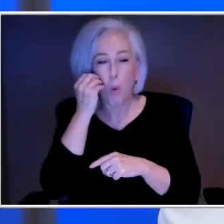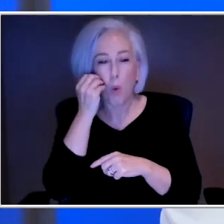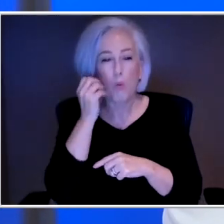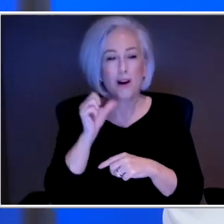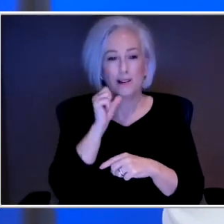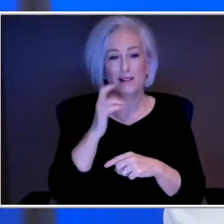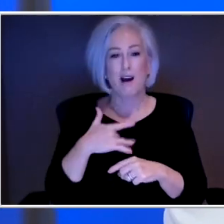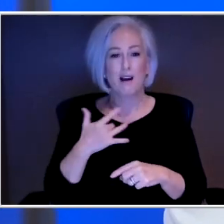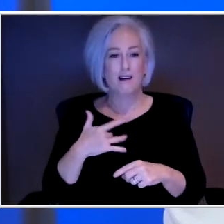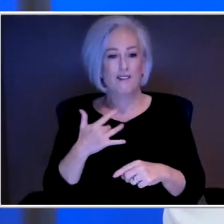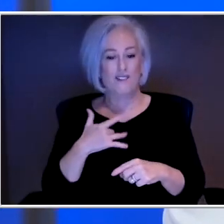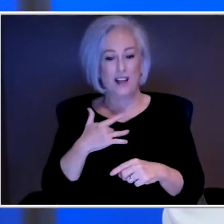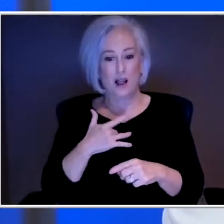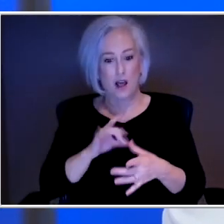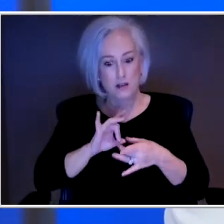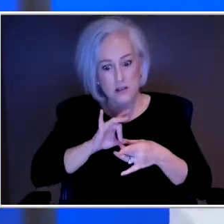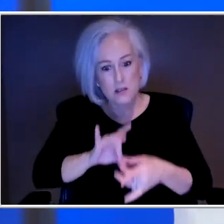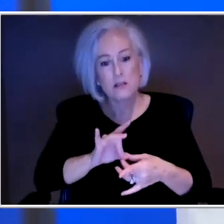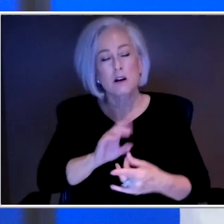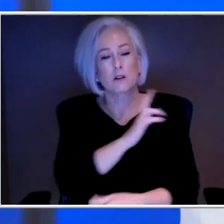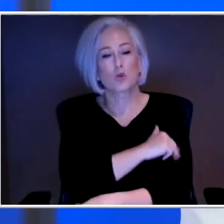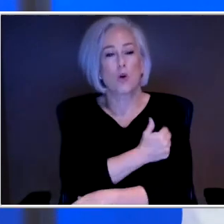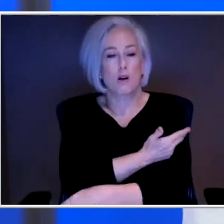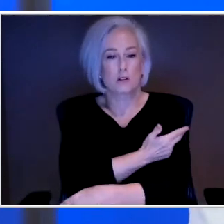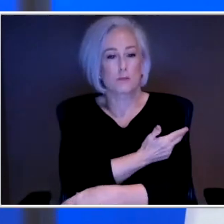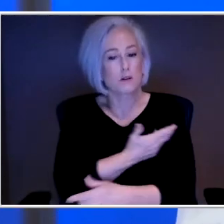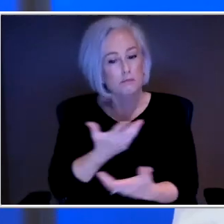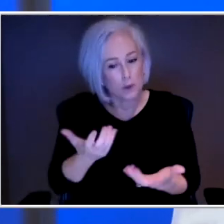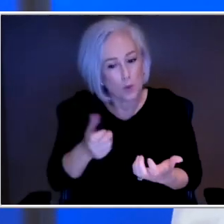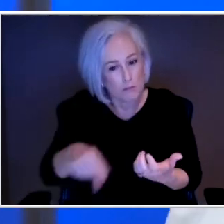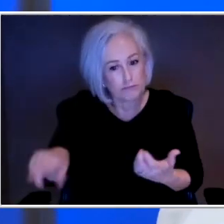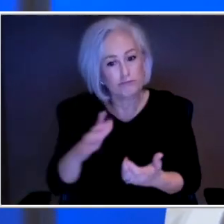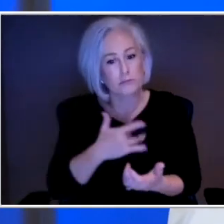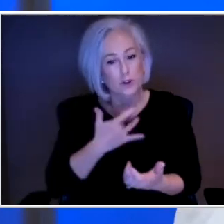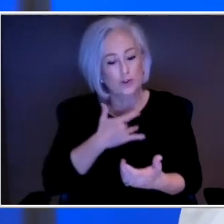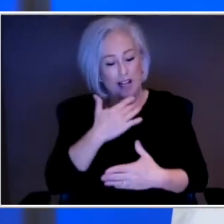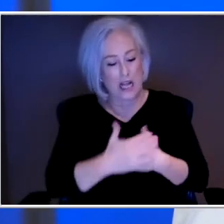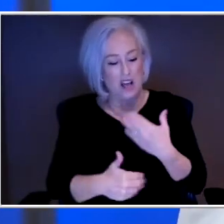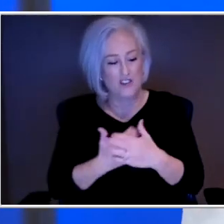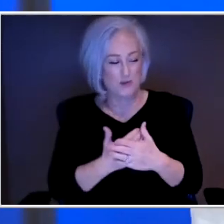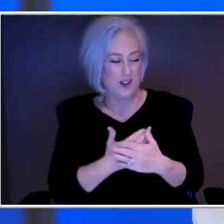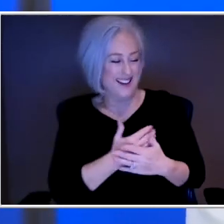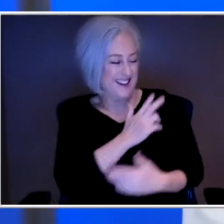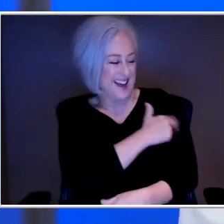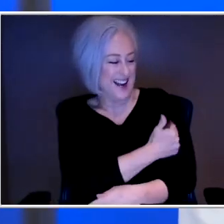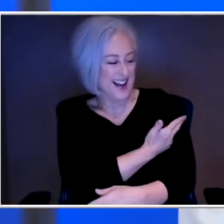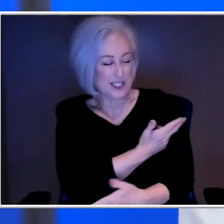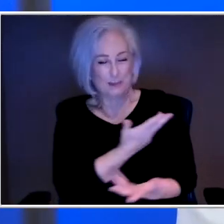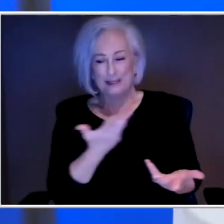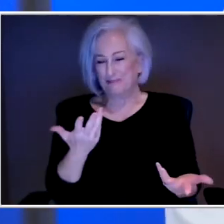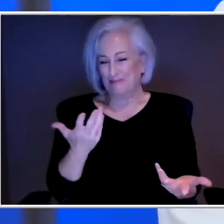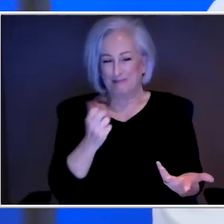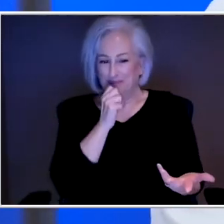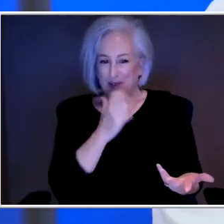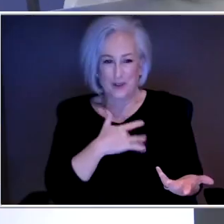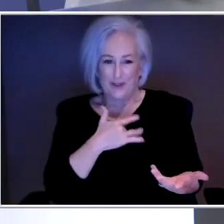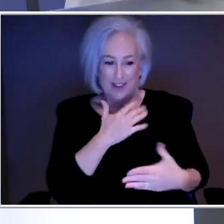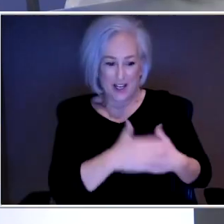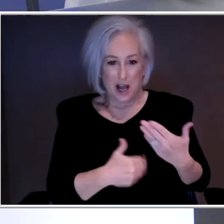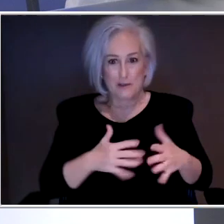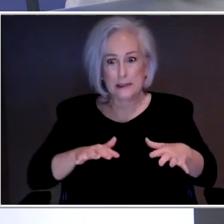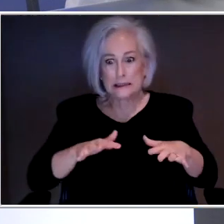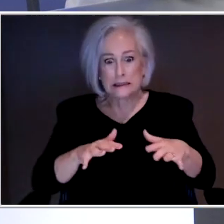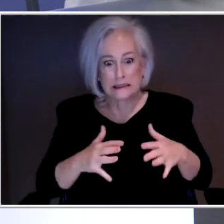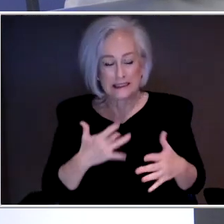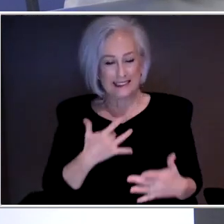so medicalized, because you want them to feel comfortable, and they may not feel as comfortable, how we all feel when we're in a doctor's office. We're a little on edge. Right. It's not,